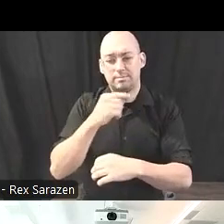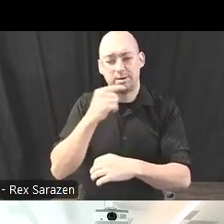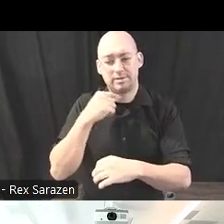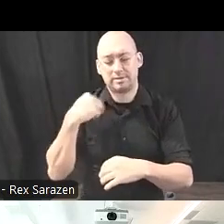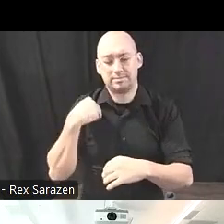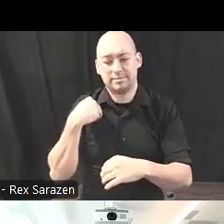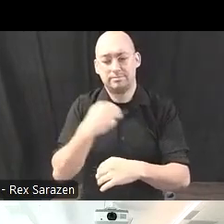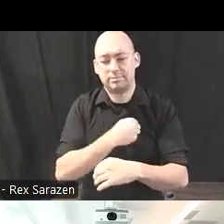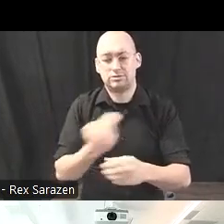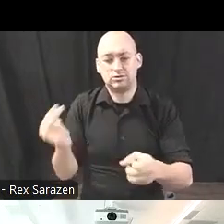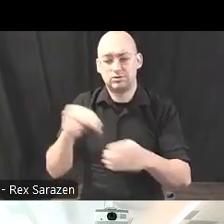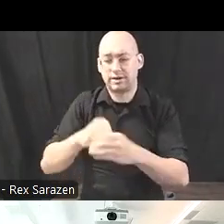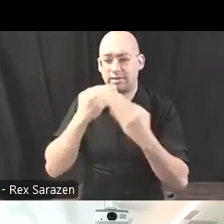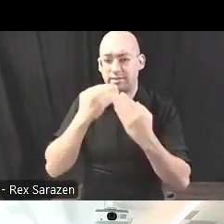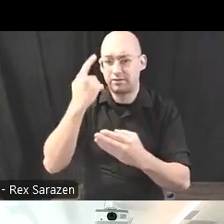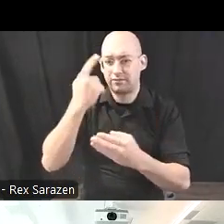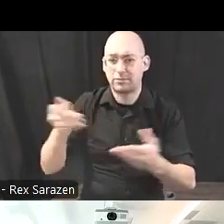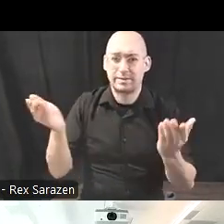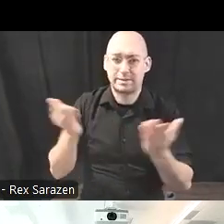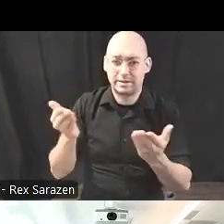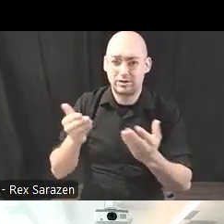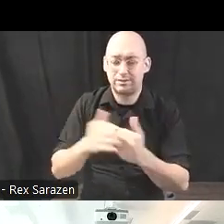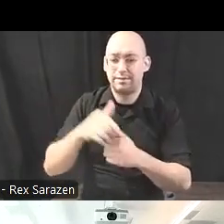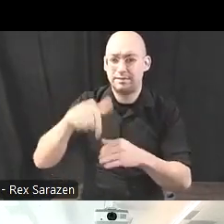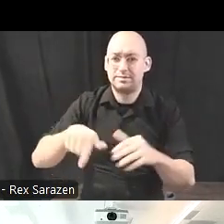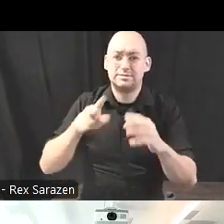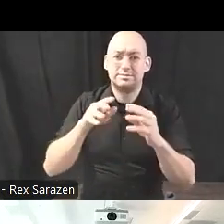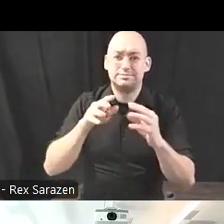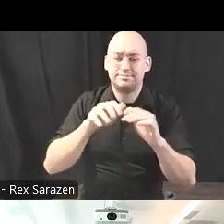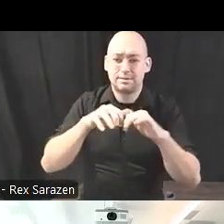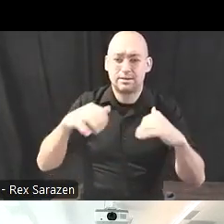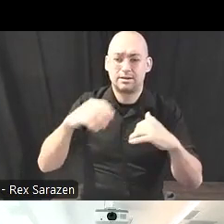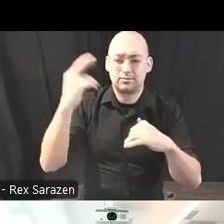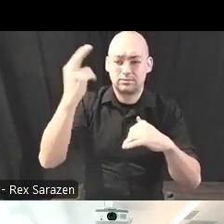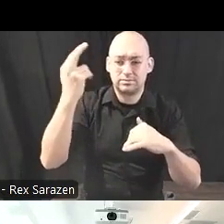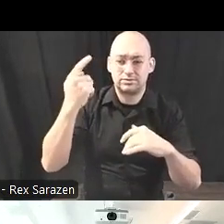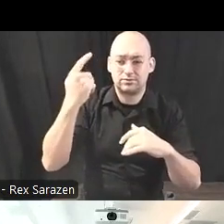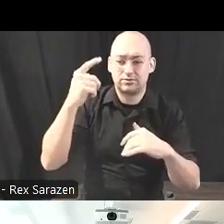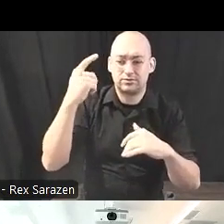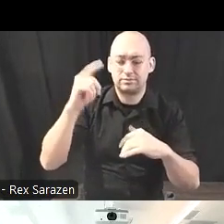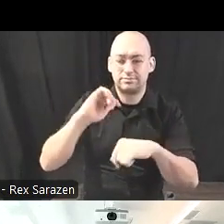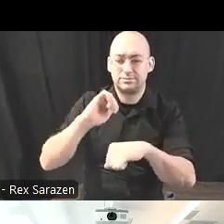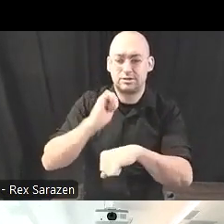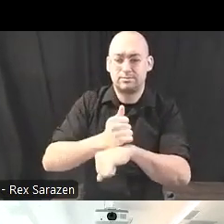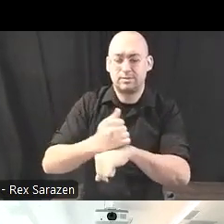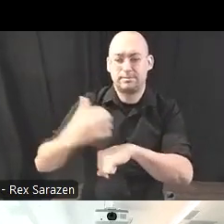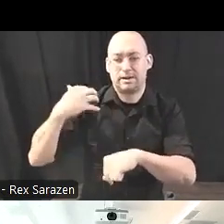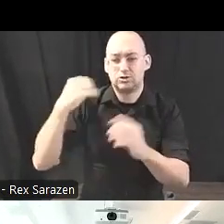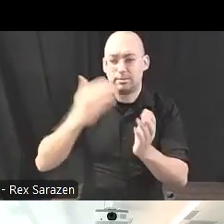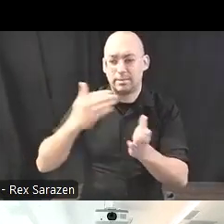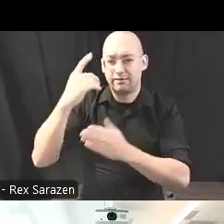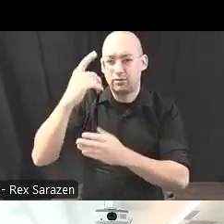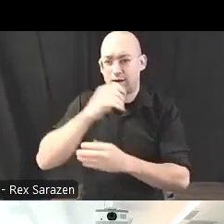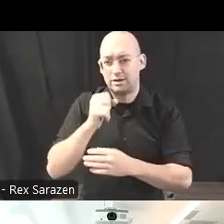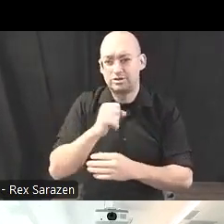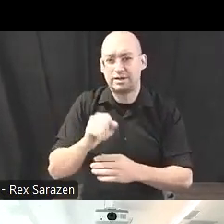joining, thank you for being online. This is the committee purpose of the Implementing the Master Plan for Aging in California